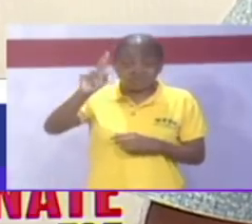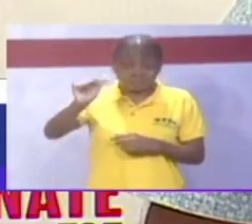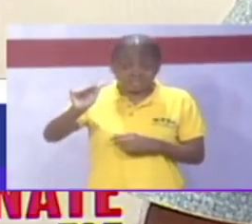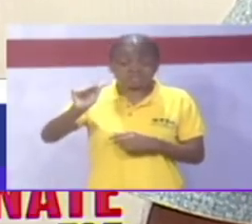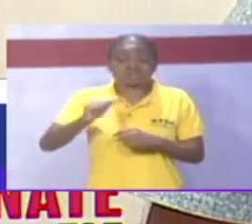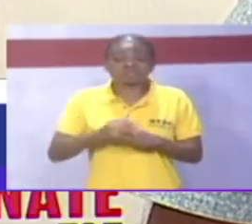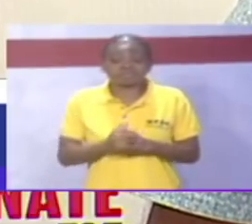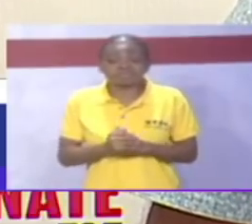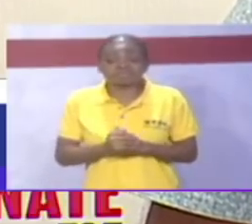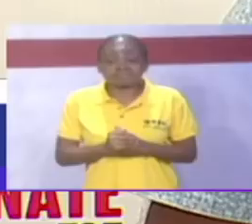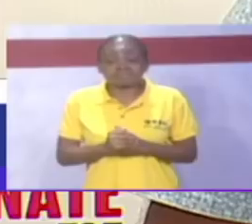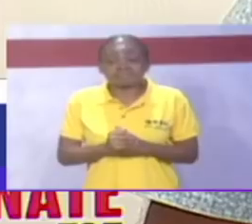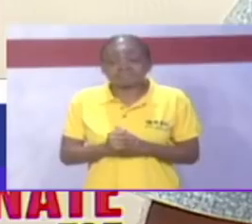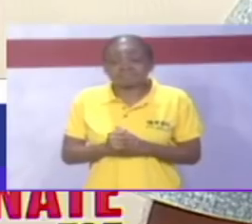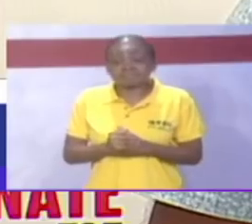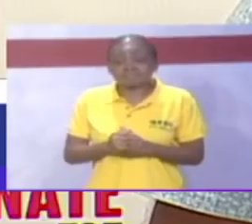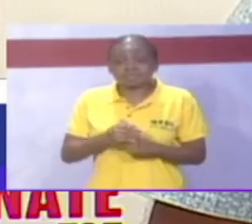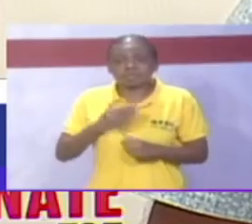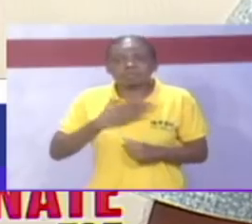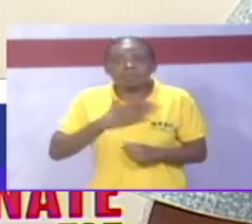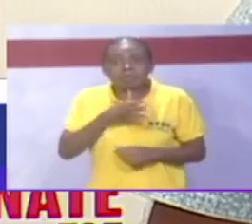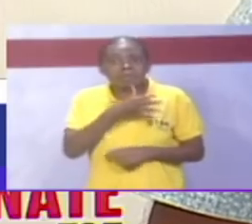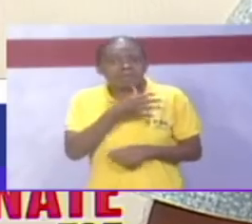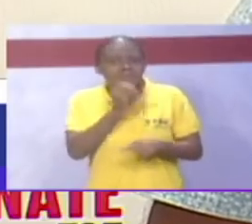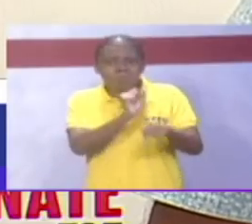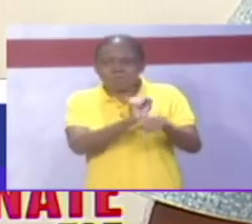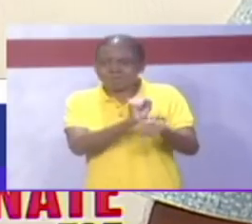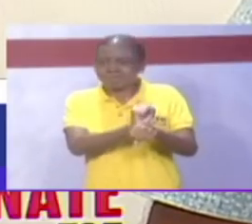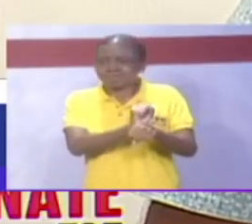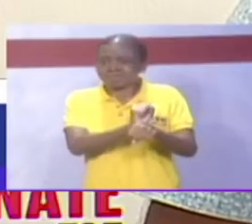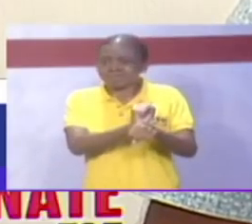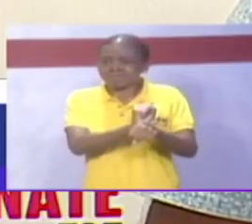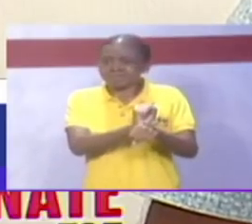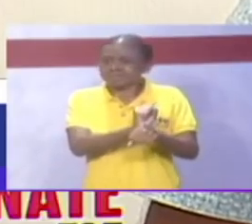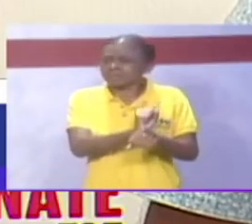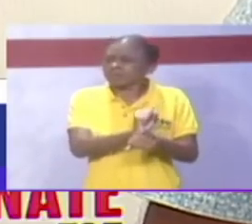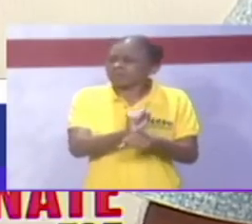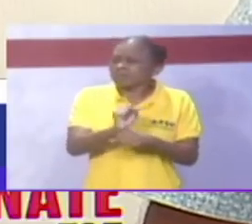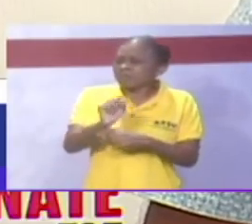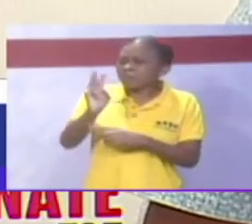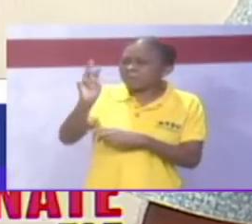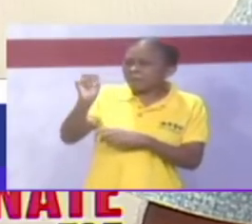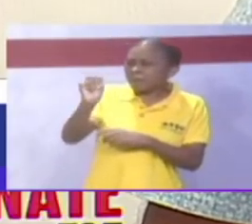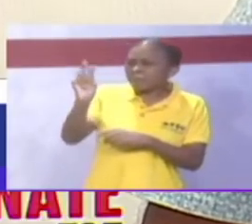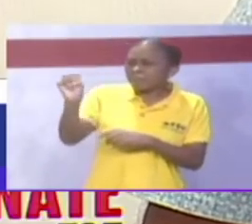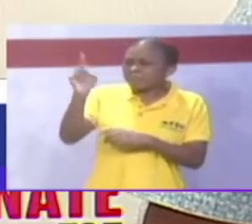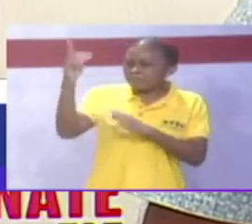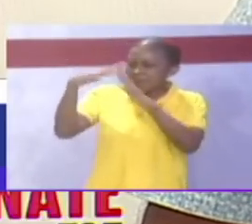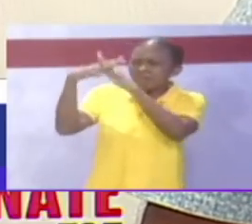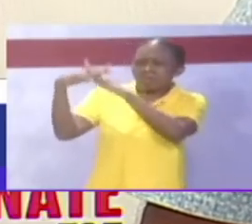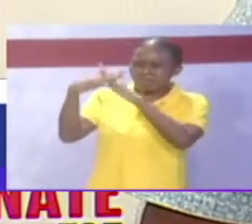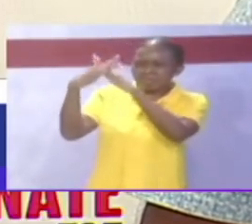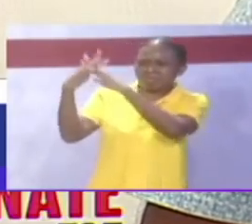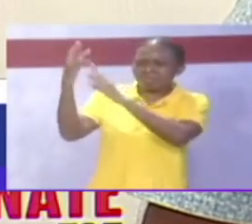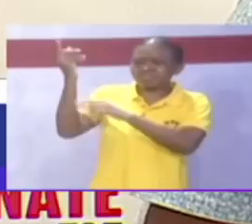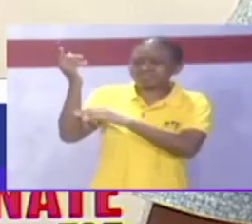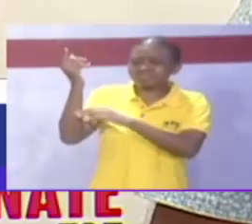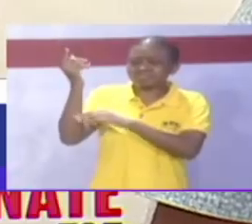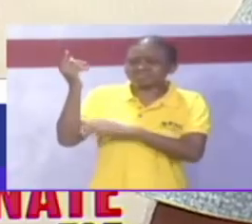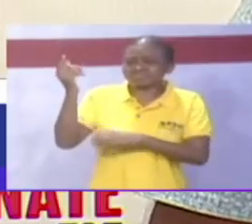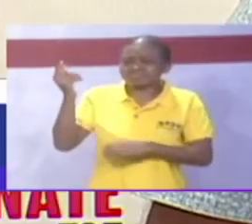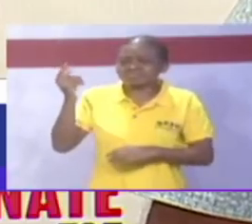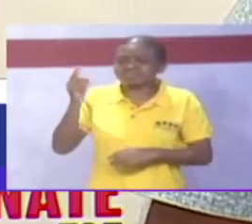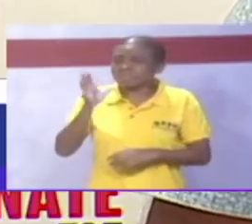My mother works at a hospital in Florida that treats COVID patients, and being